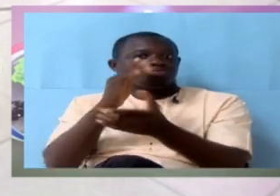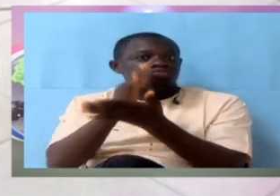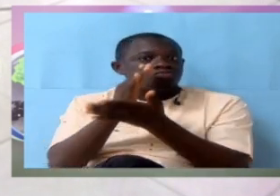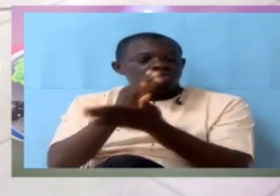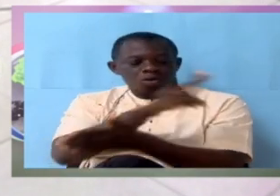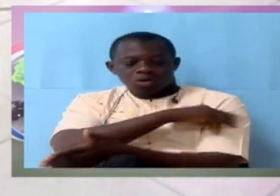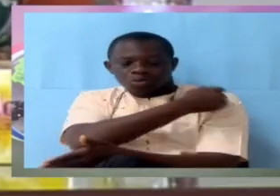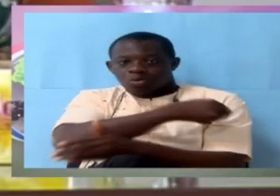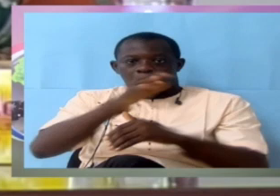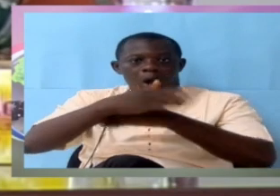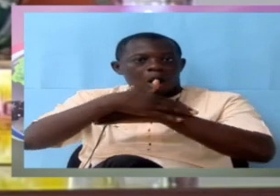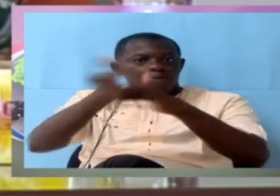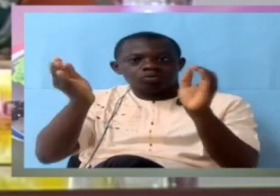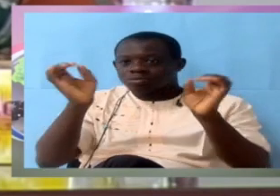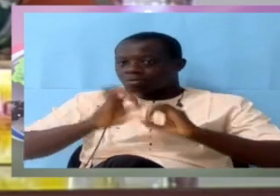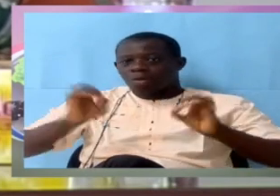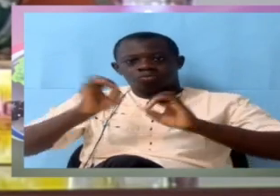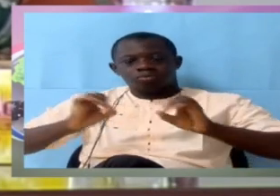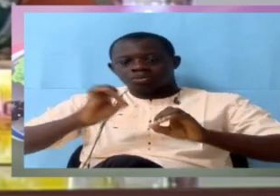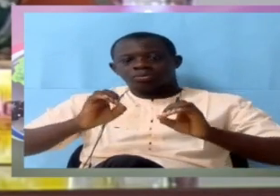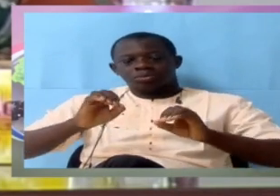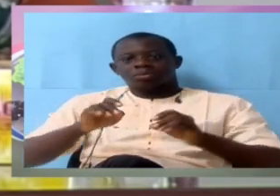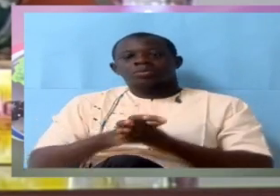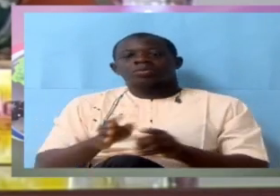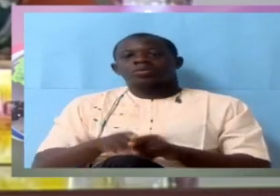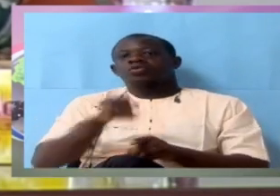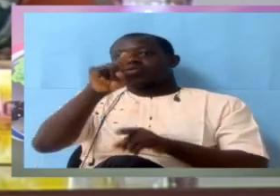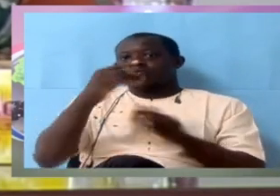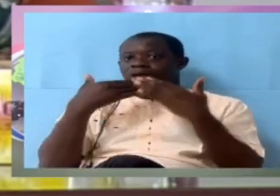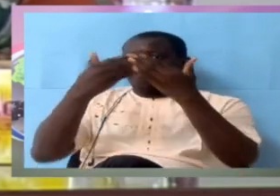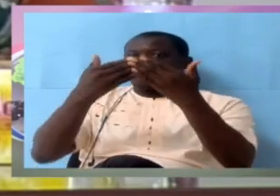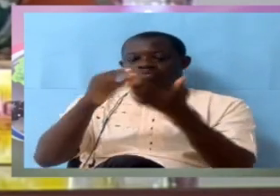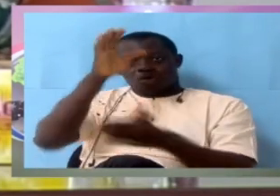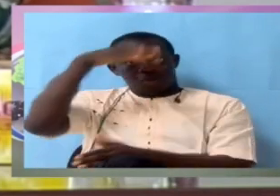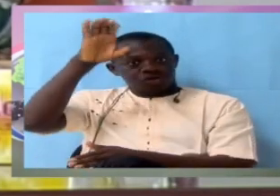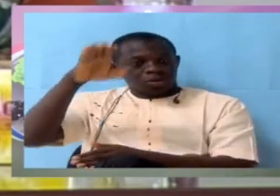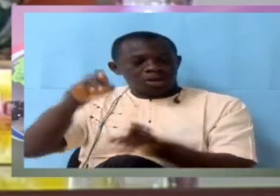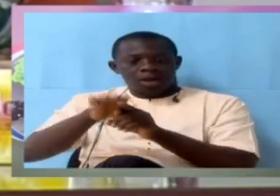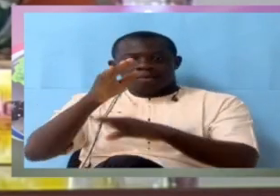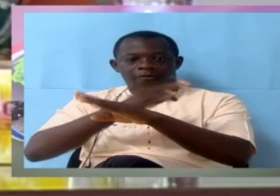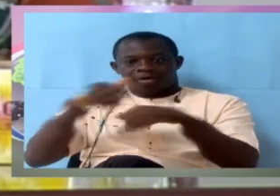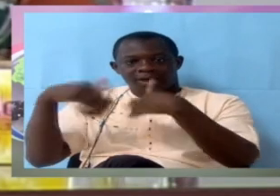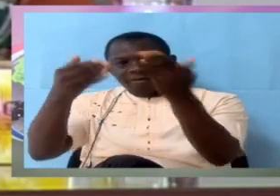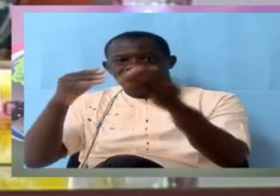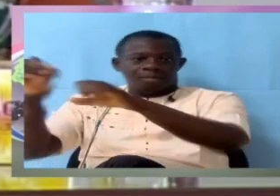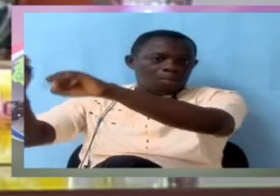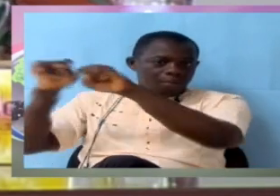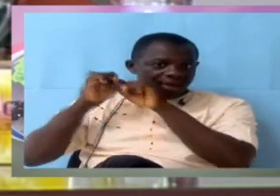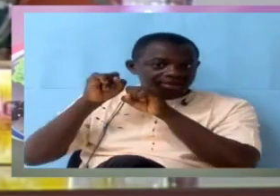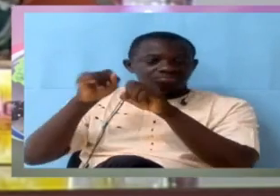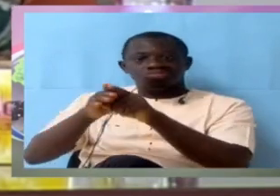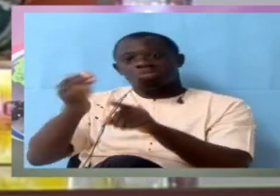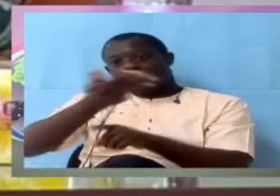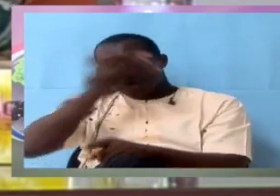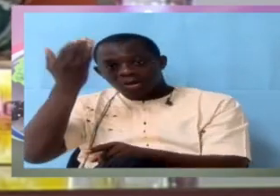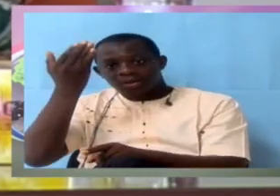opened. So you're telling this commission that you were all given beds and you would stay and spend the night and day at Kanifing Hospital? Munda